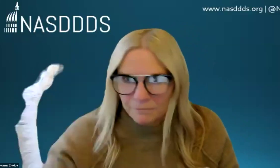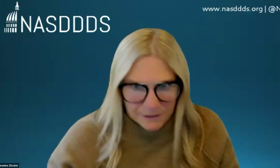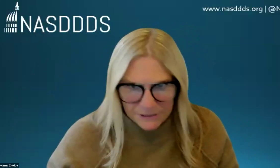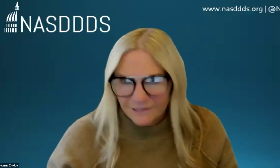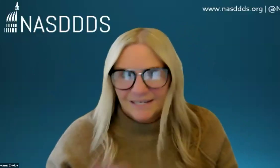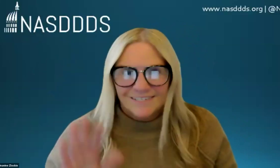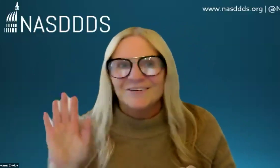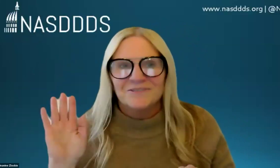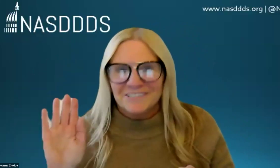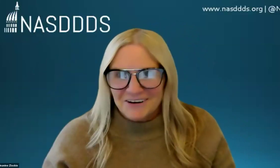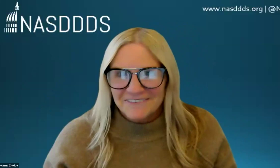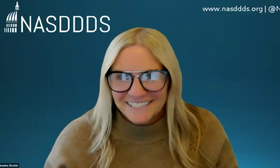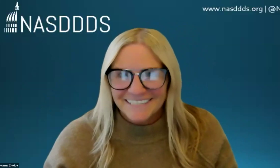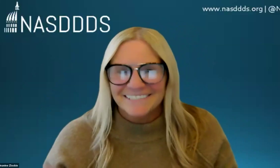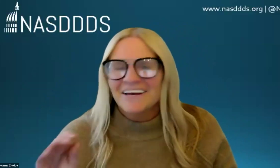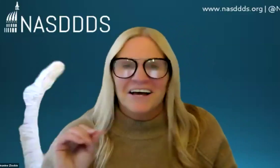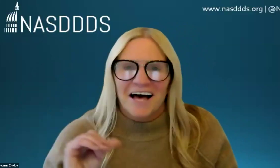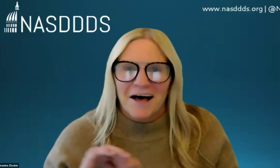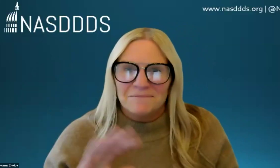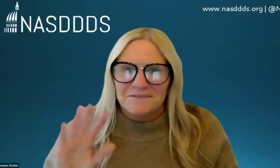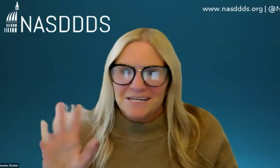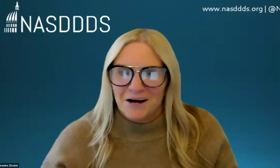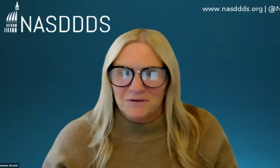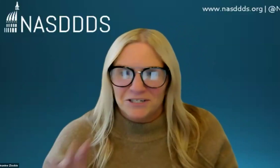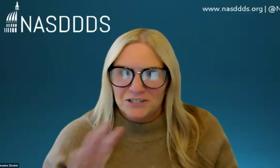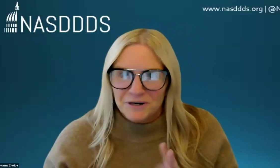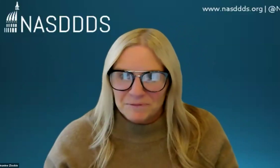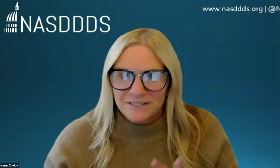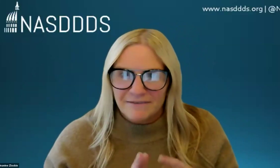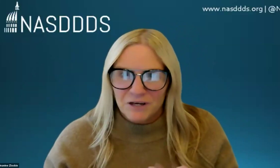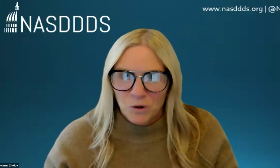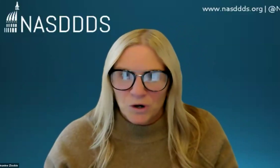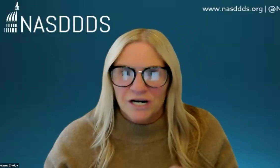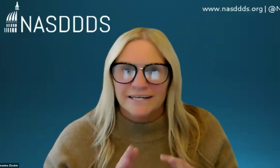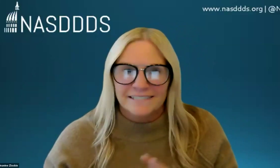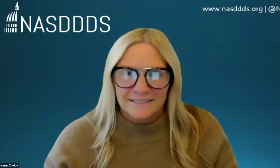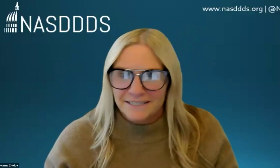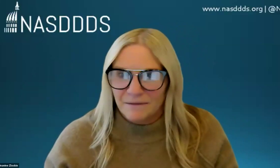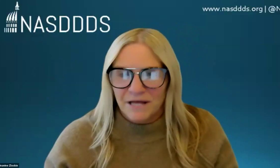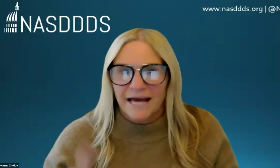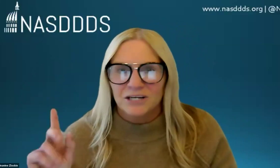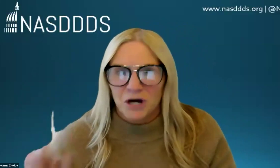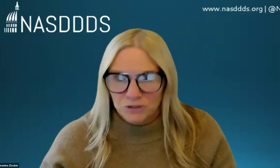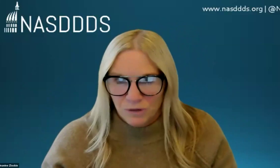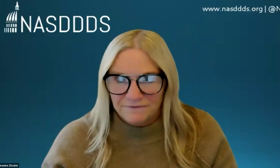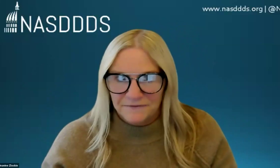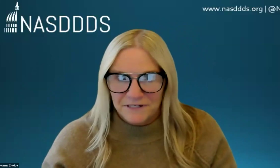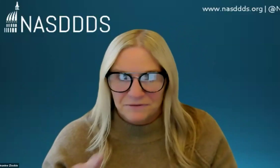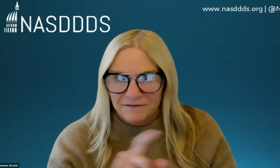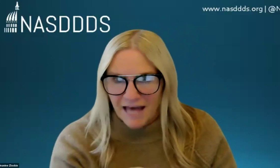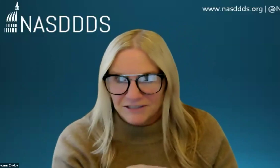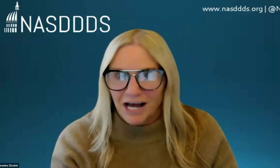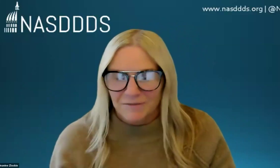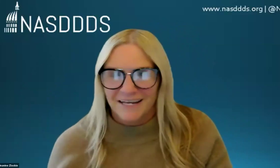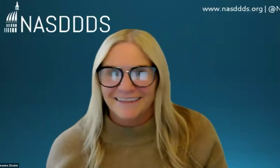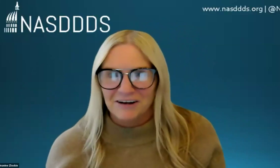wanna jump to the services, you know, the descriptions of the core extended state plan, go to